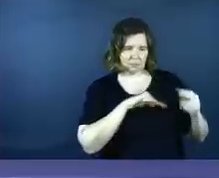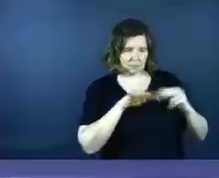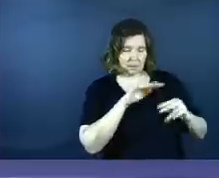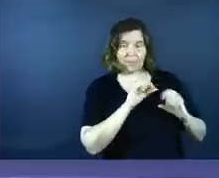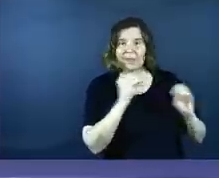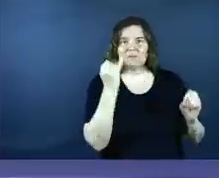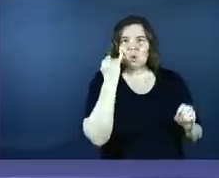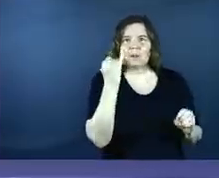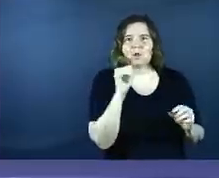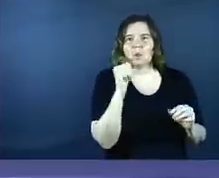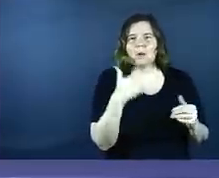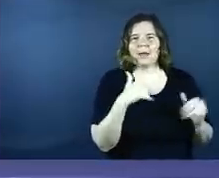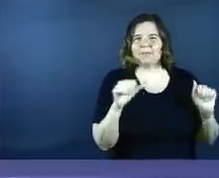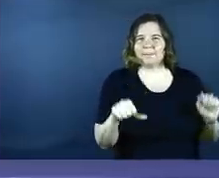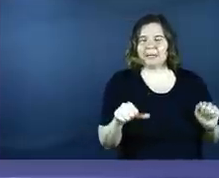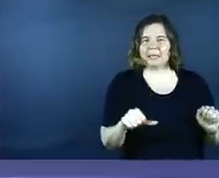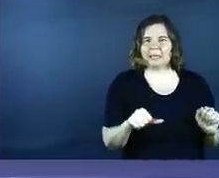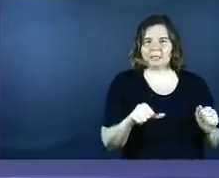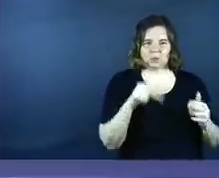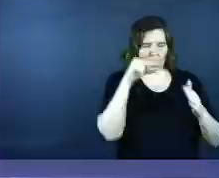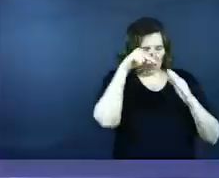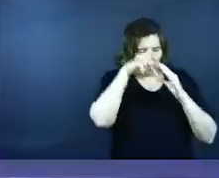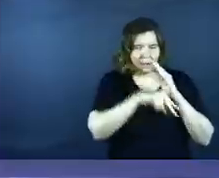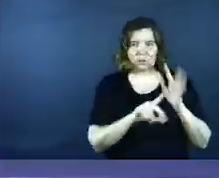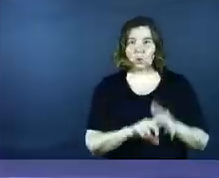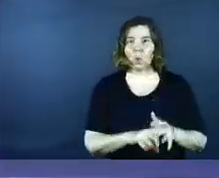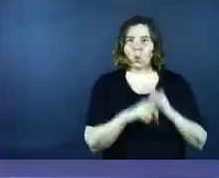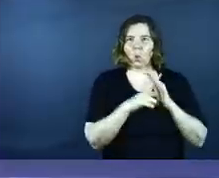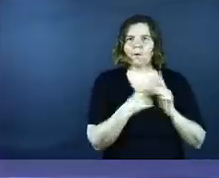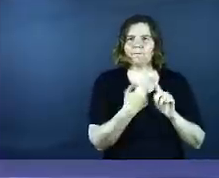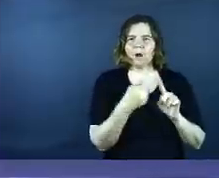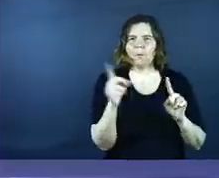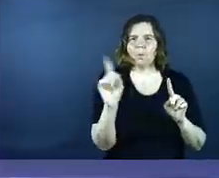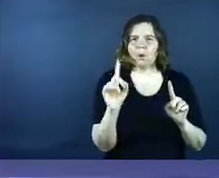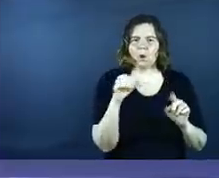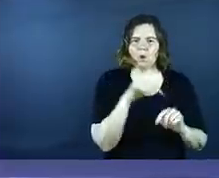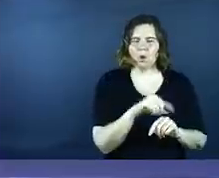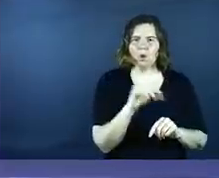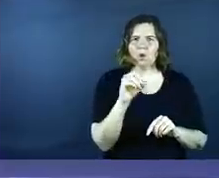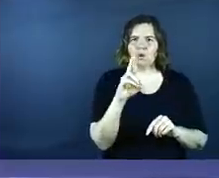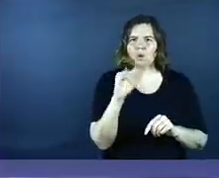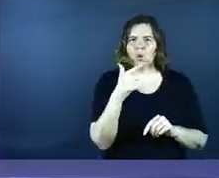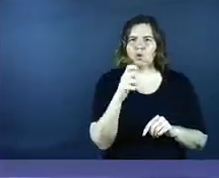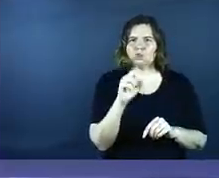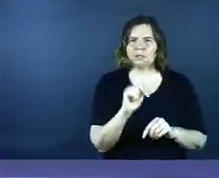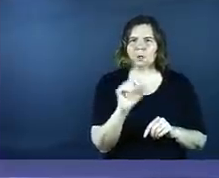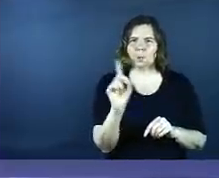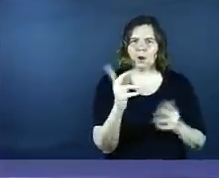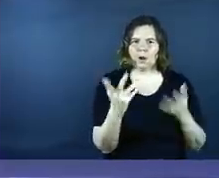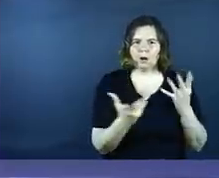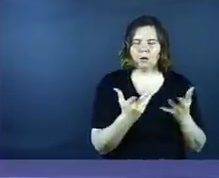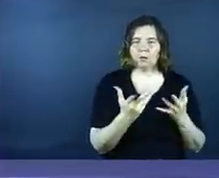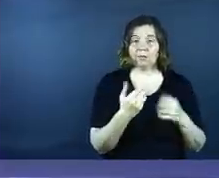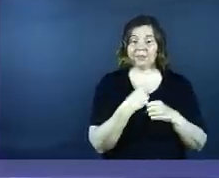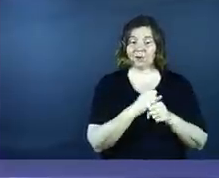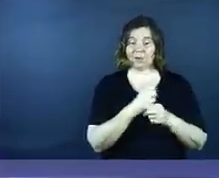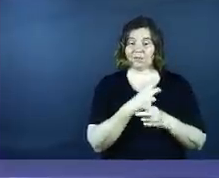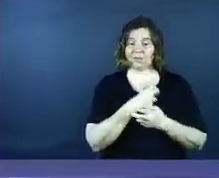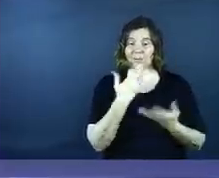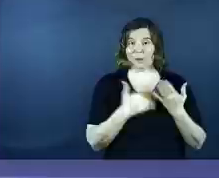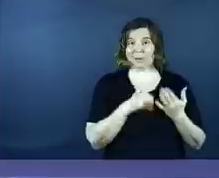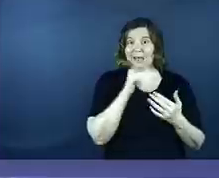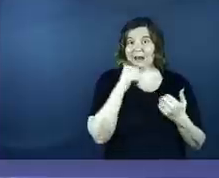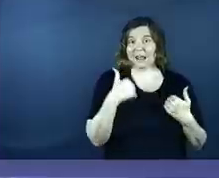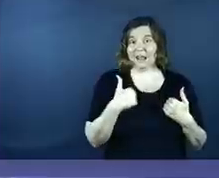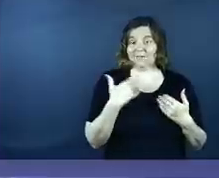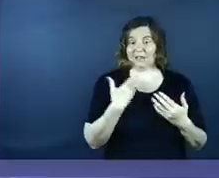no idea. They don't have the ability to peer into the origin of those organisms that created those fossils that we may or may not